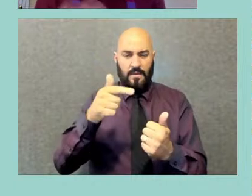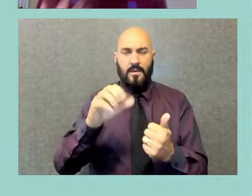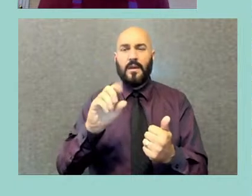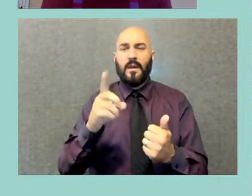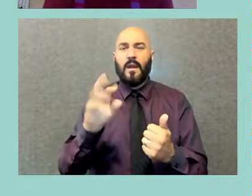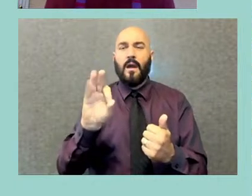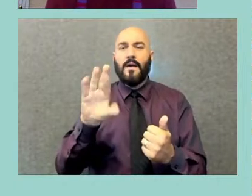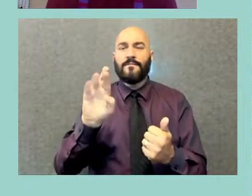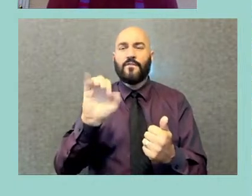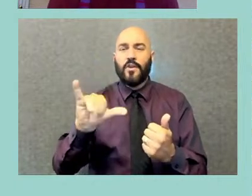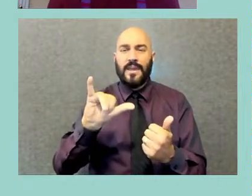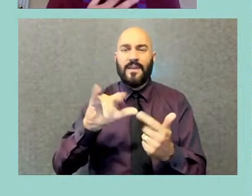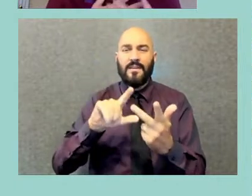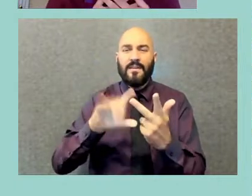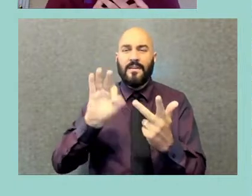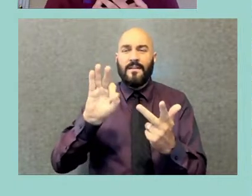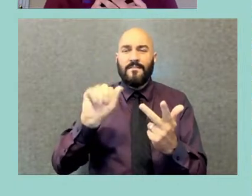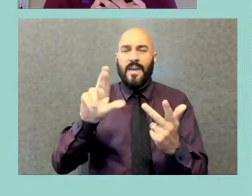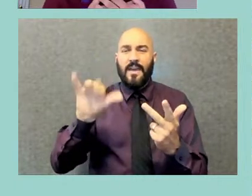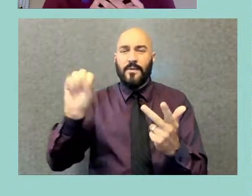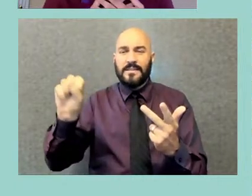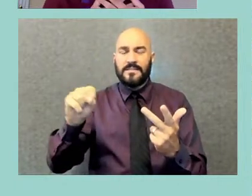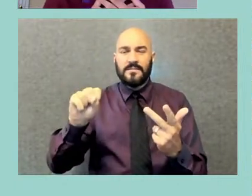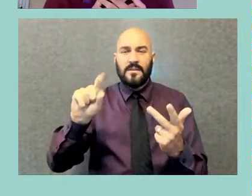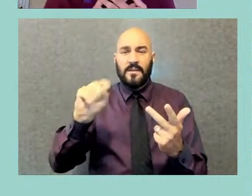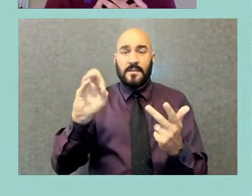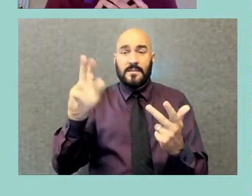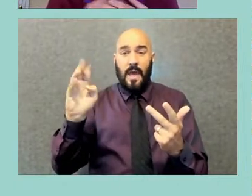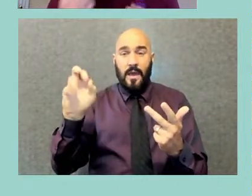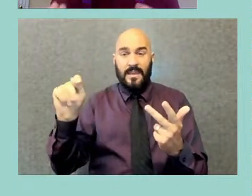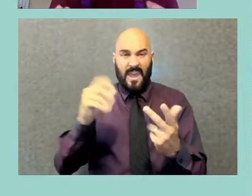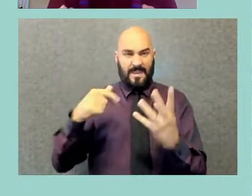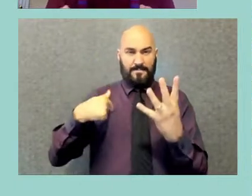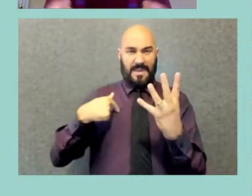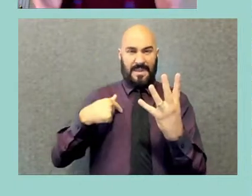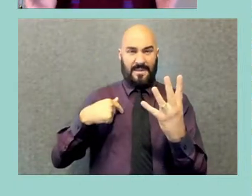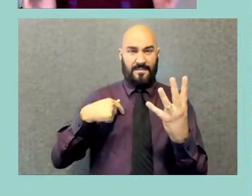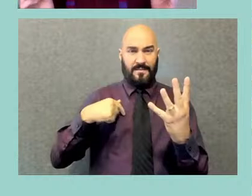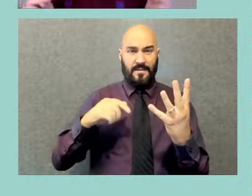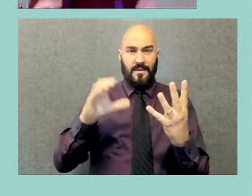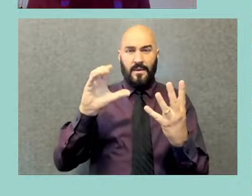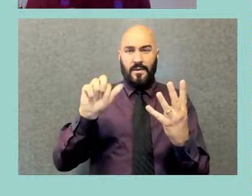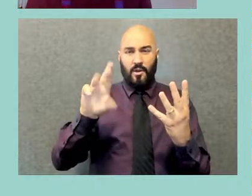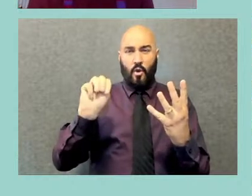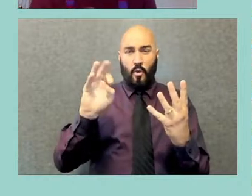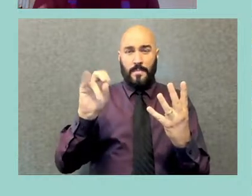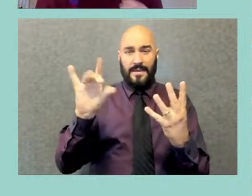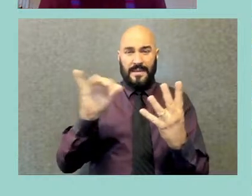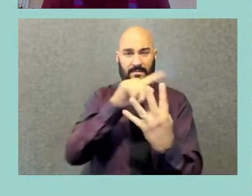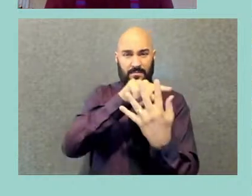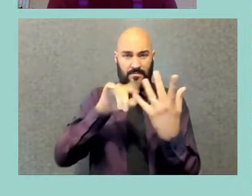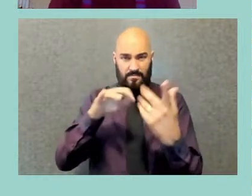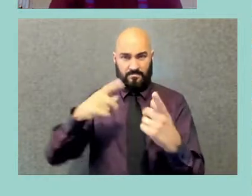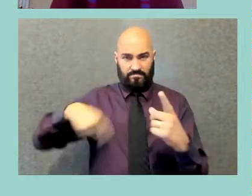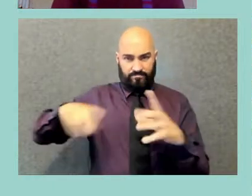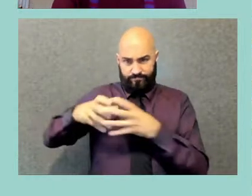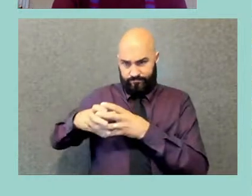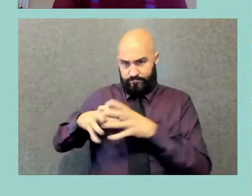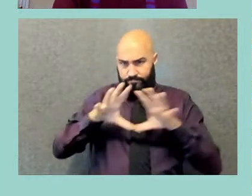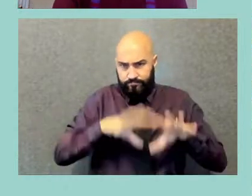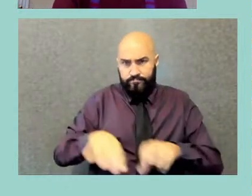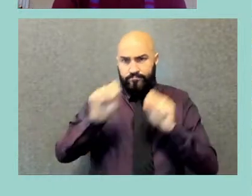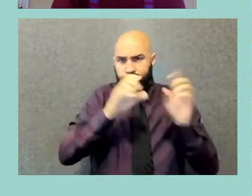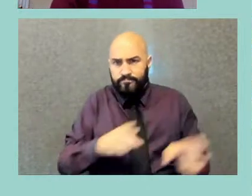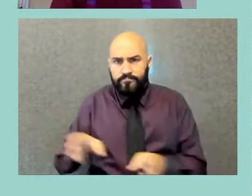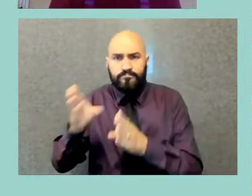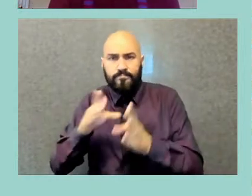Jenica Davis-Hockett, and me, Stevie Carmody, had one of those magic moments that I've seen happen when